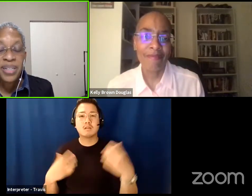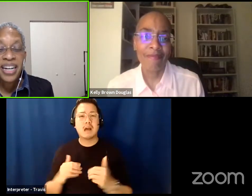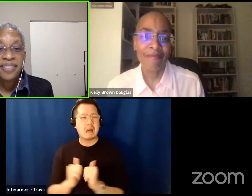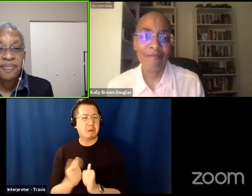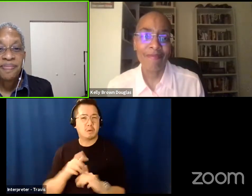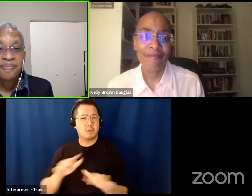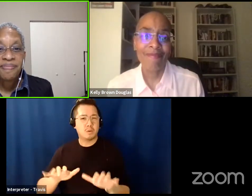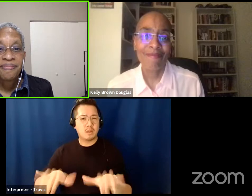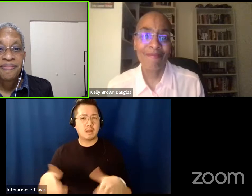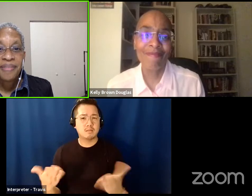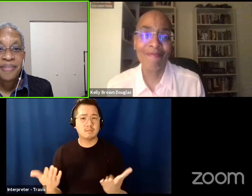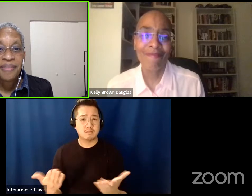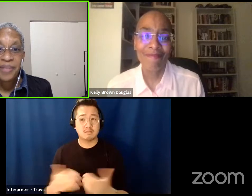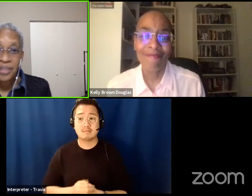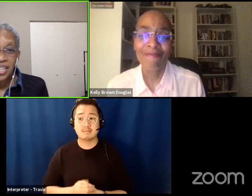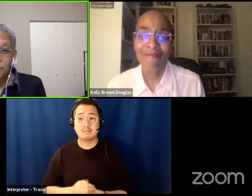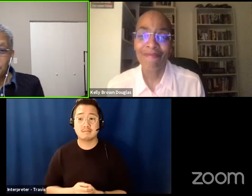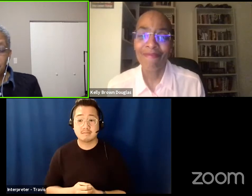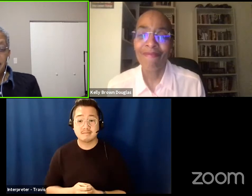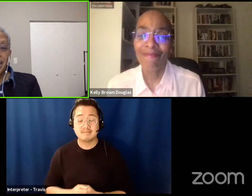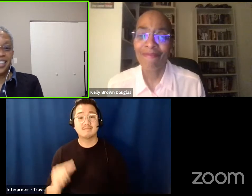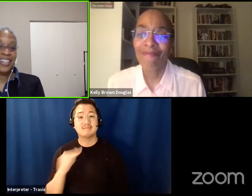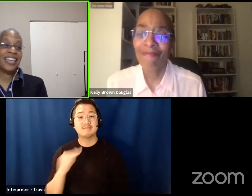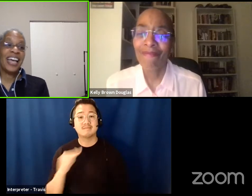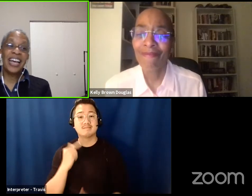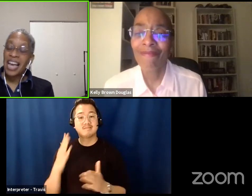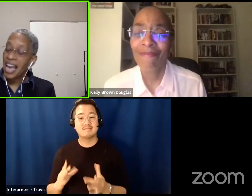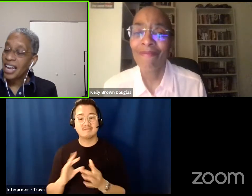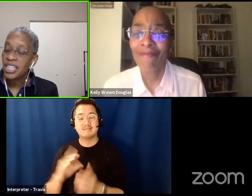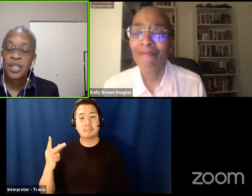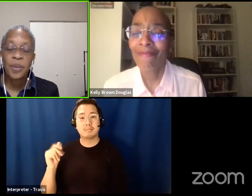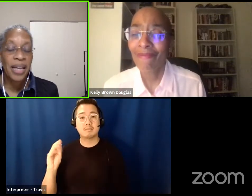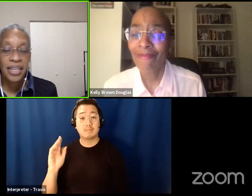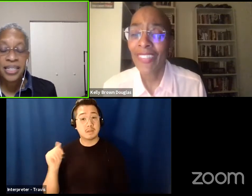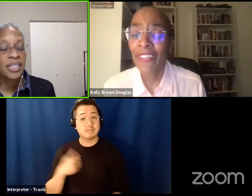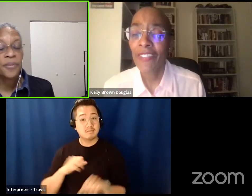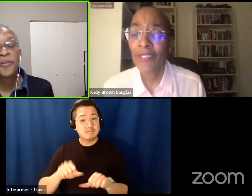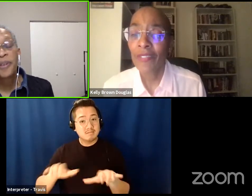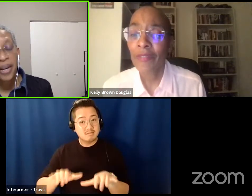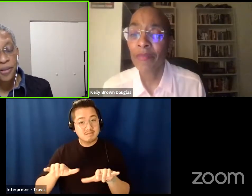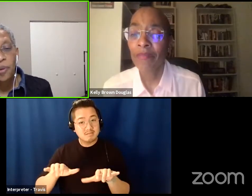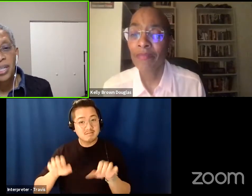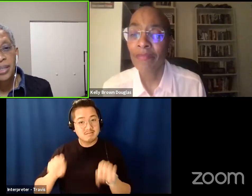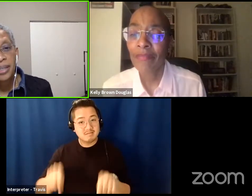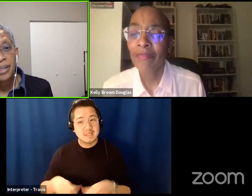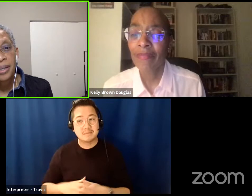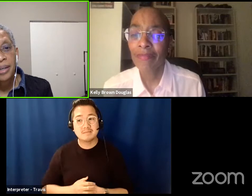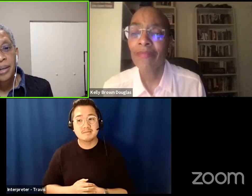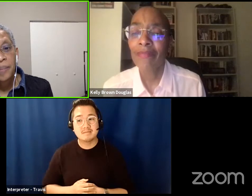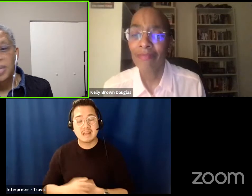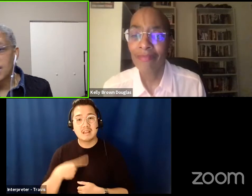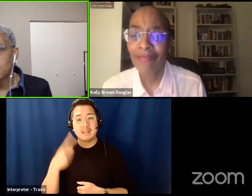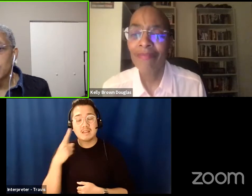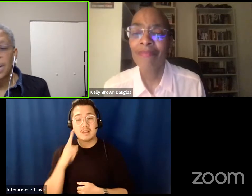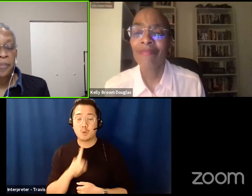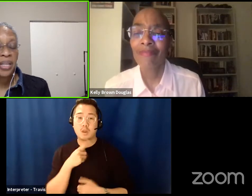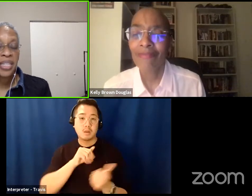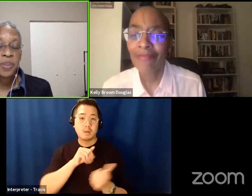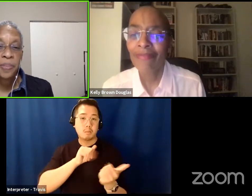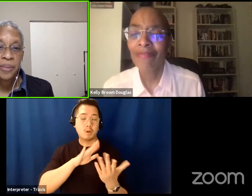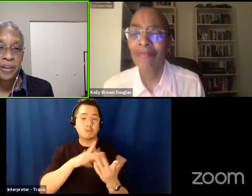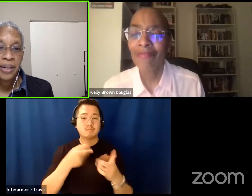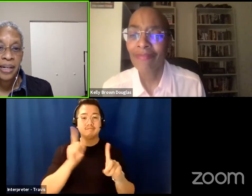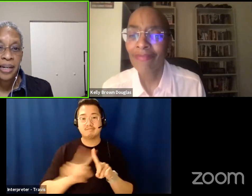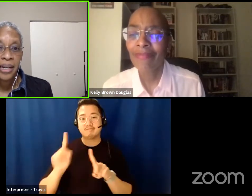It can be done. So that's the first thing. And it's going to, I think it's different for everyone because we are